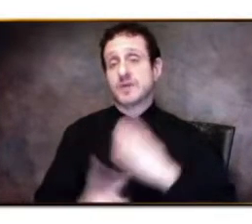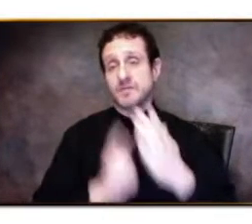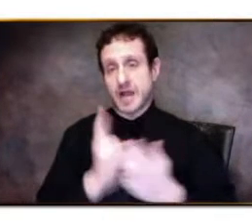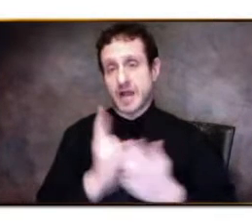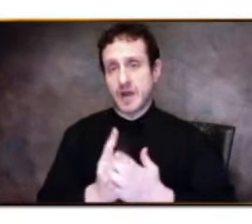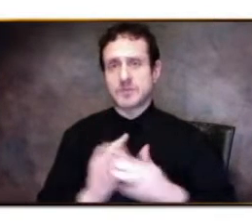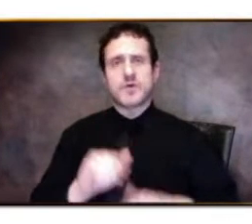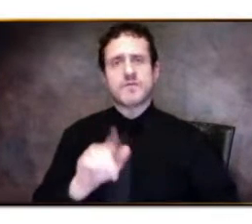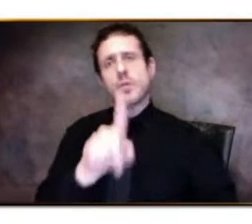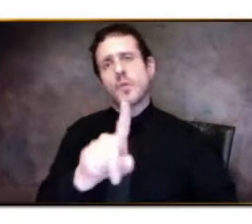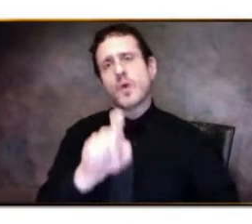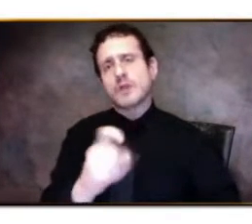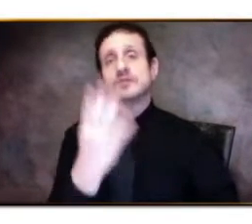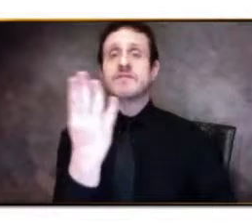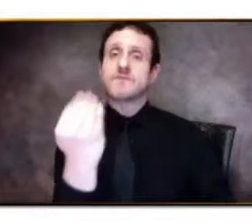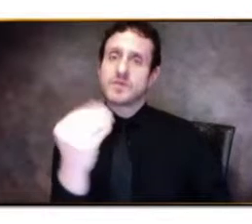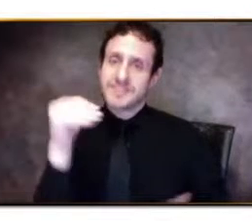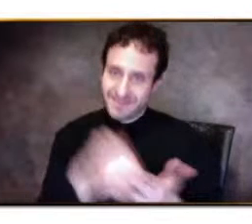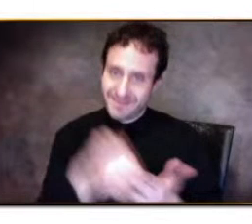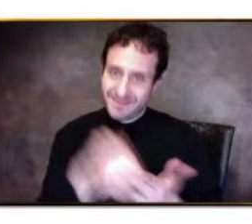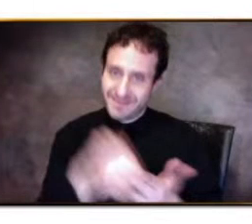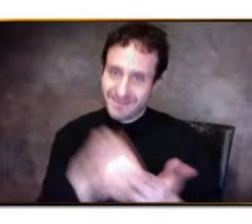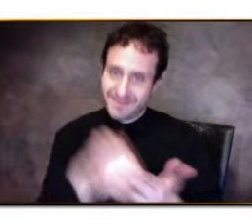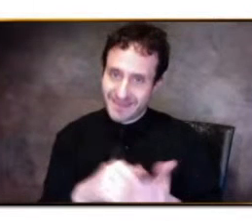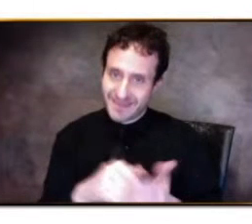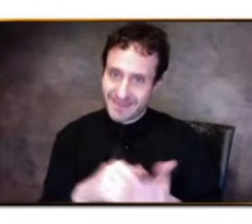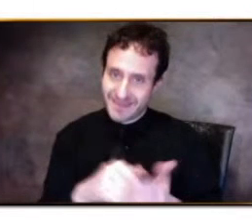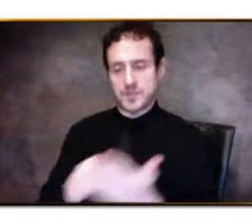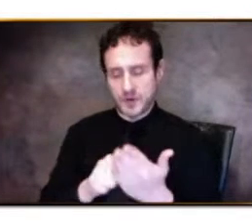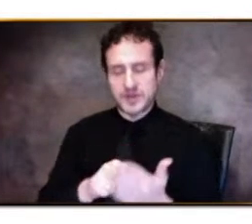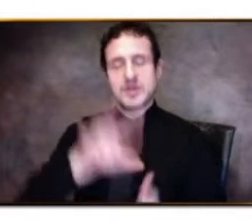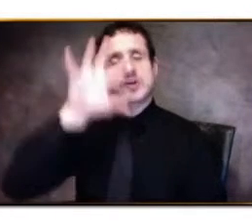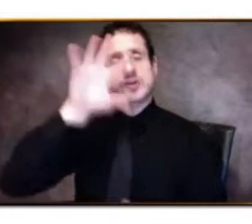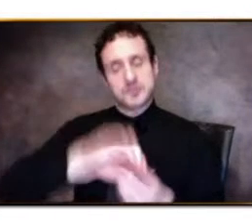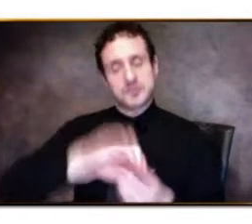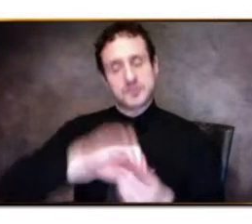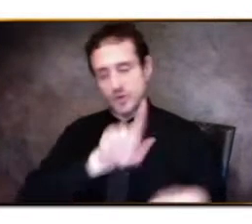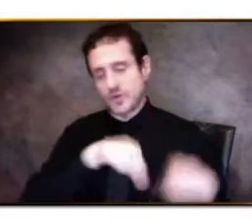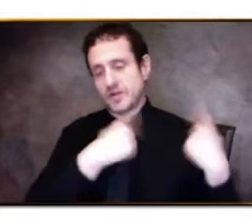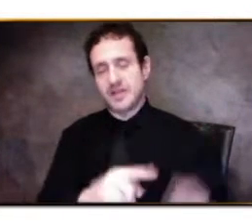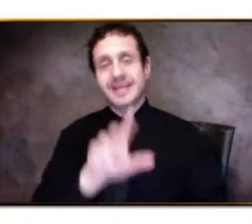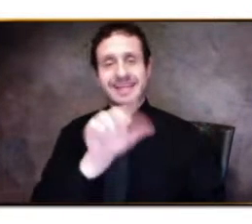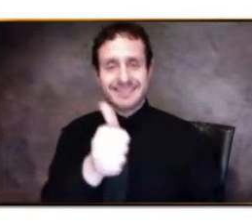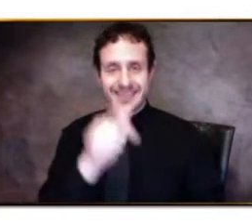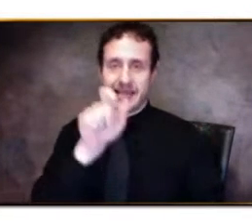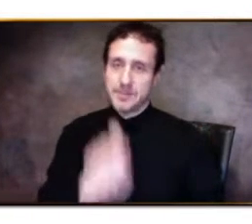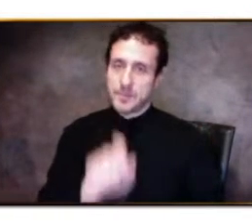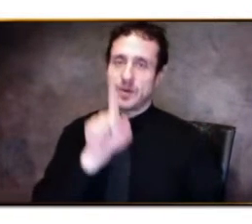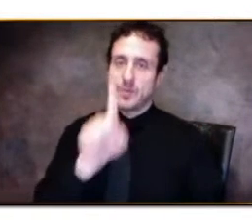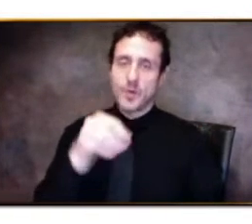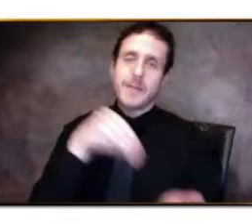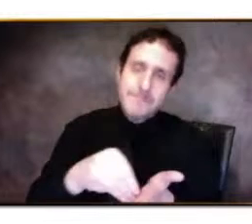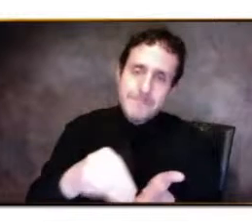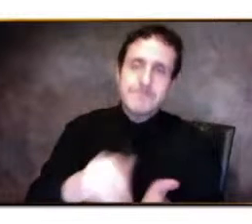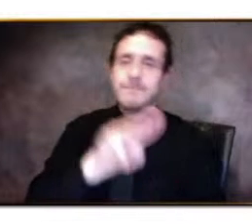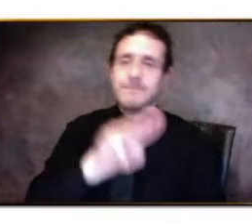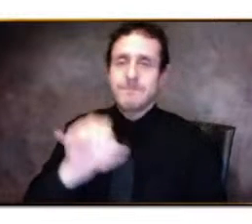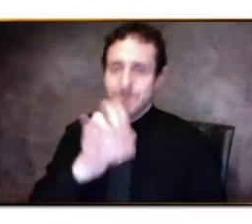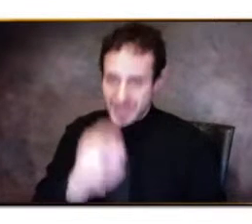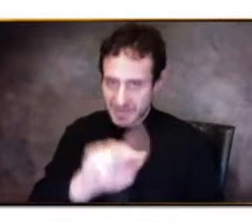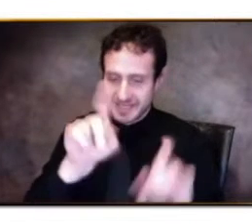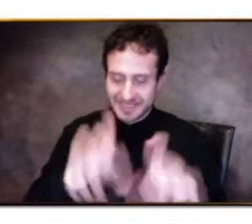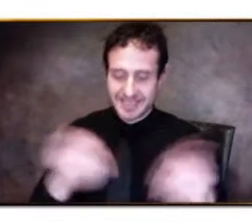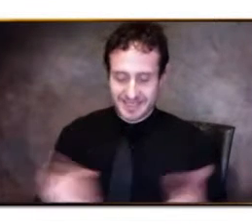114,000 tests have been reported, for a total of more than 10.1 million tests in the state of Illinois. And speaking